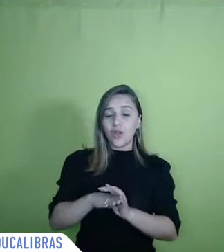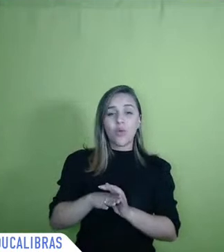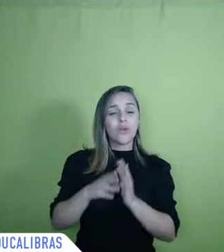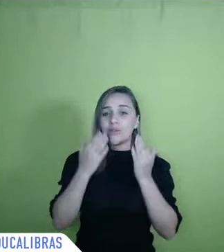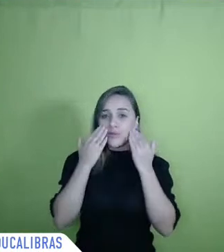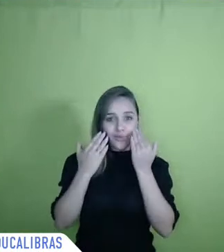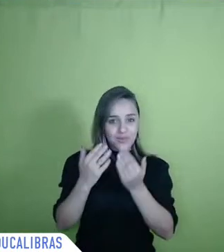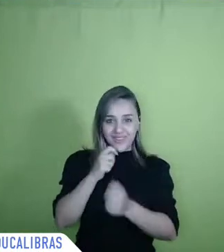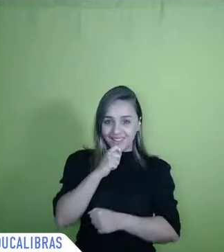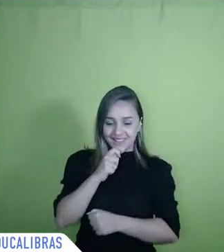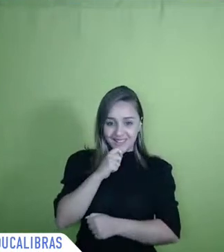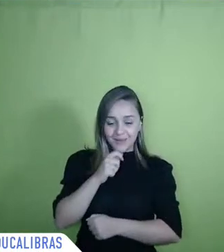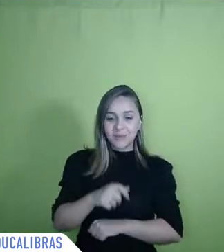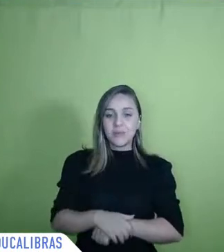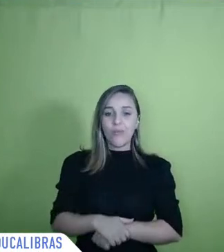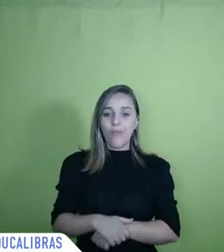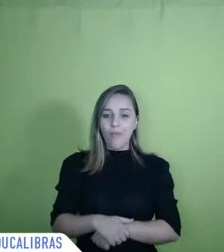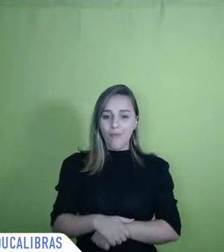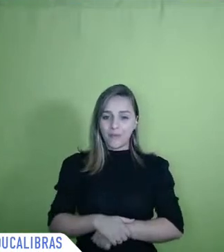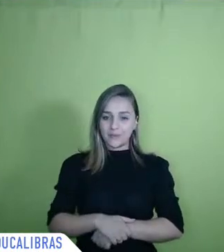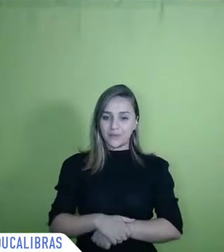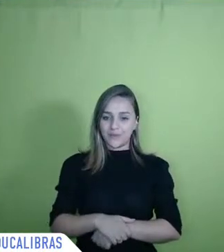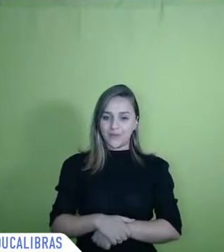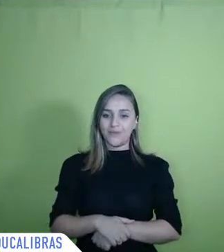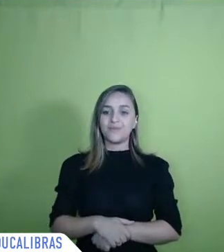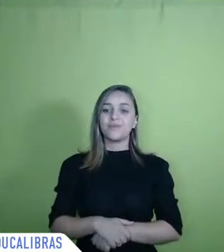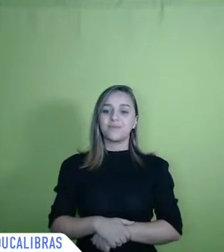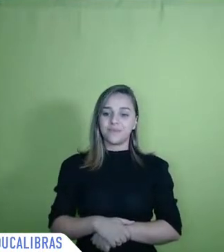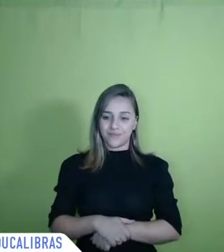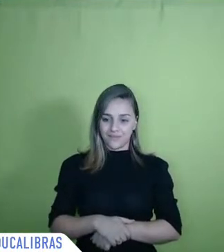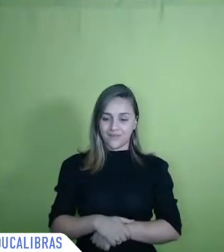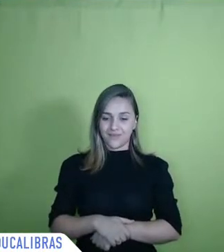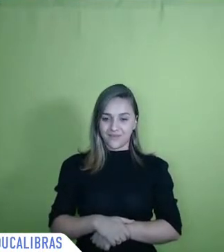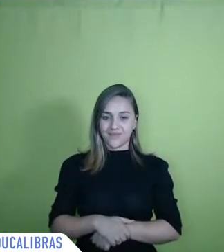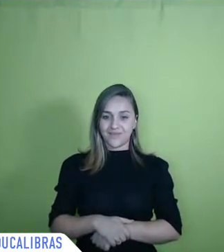here. I can see him on my screen.